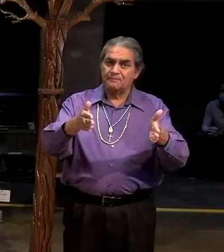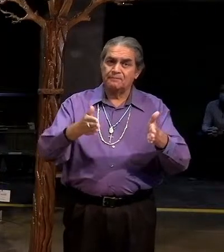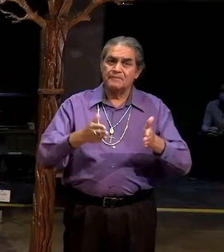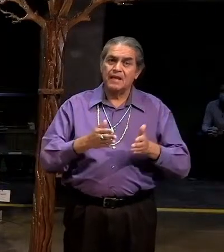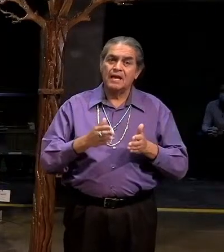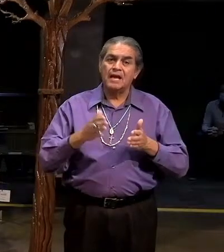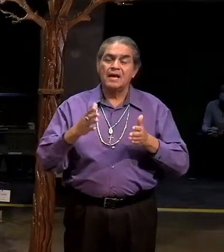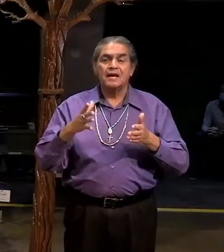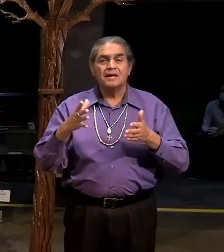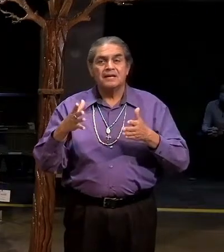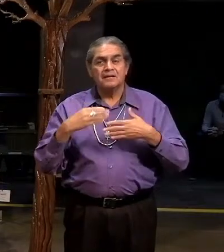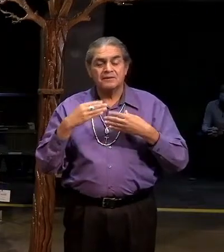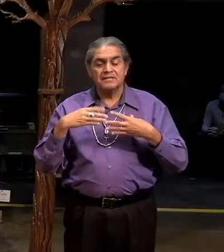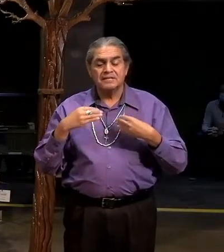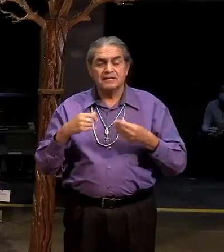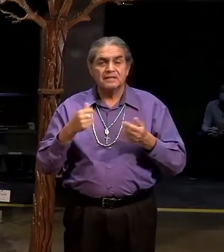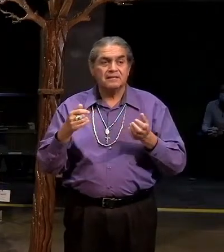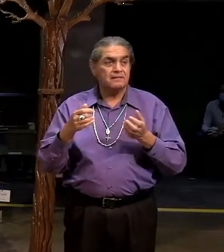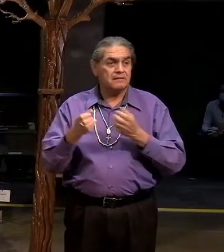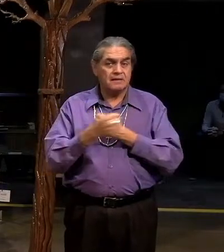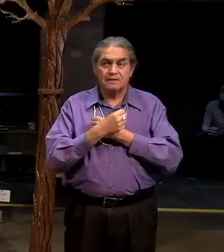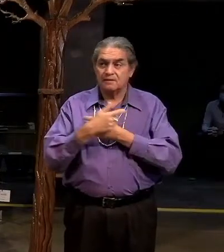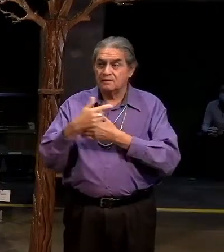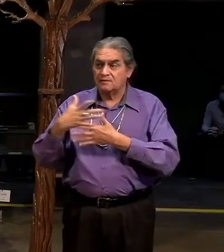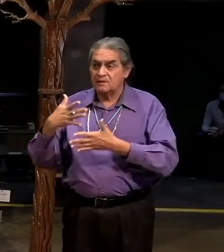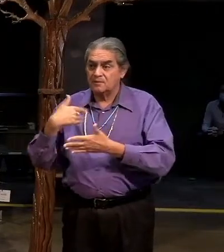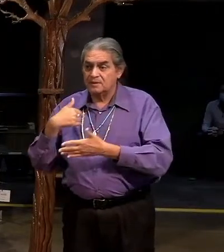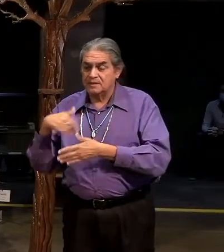to receive the love from his uncle.